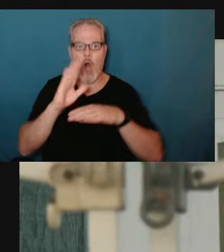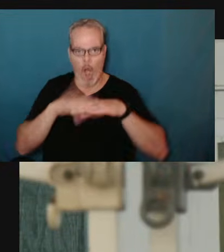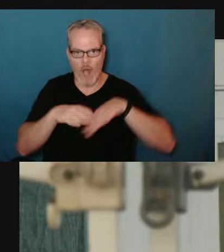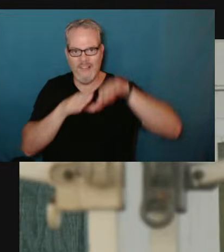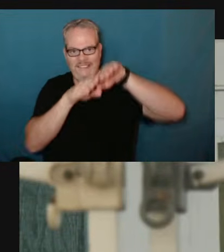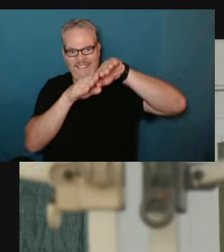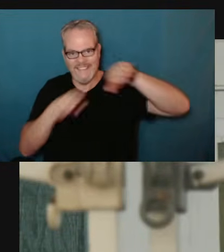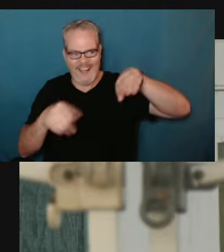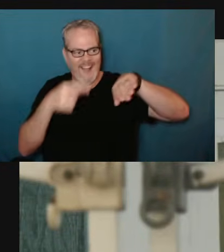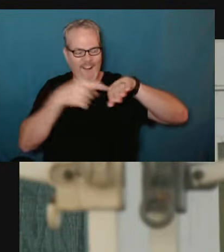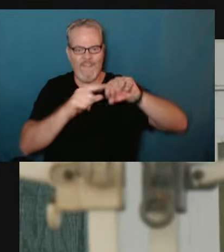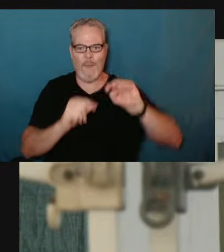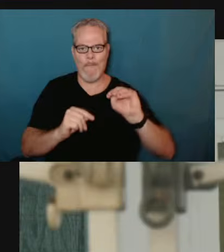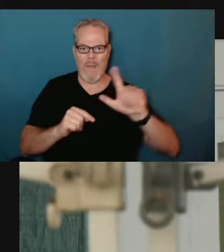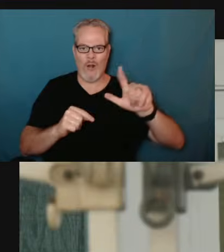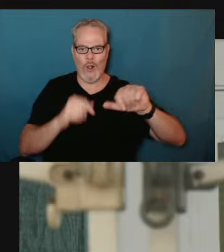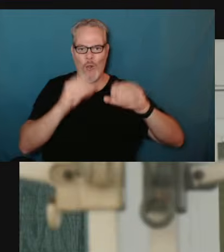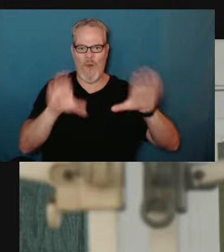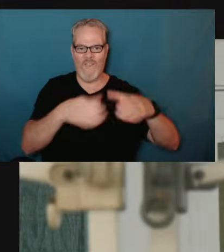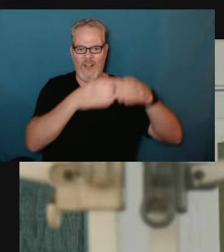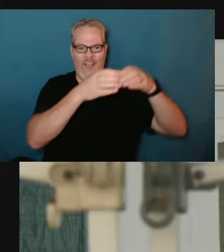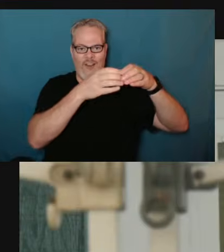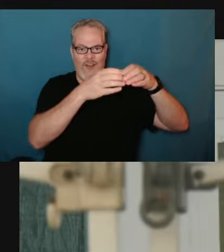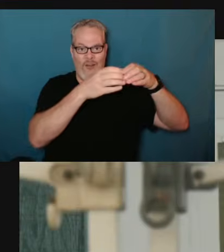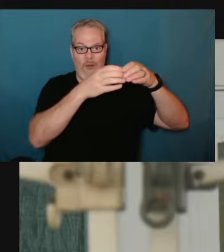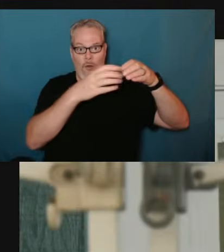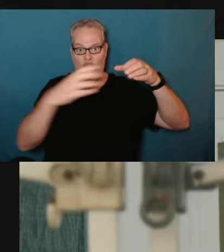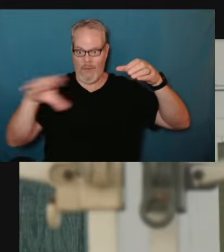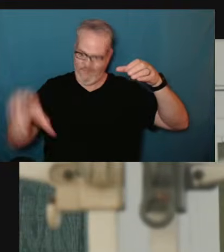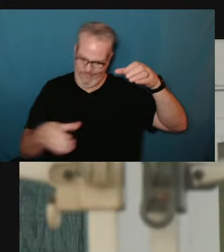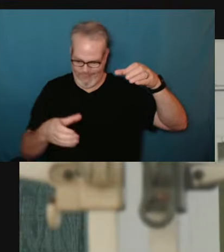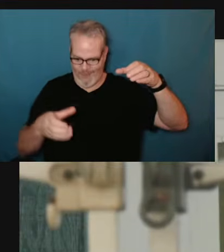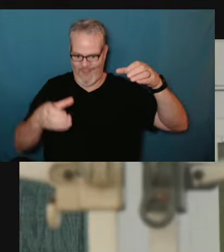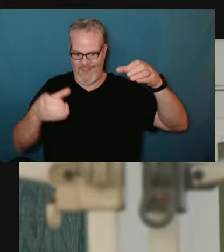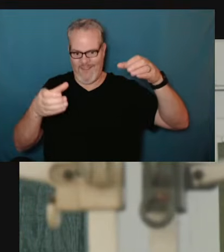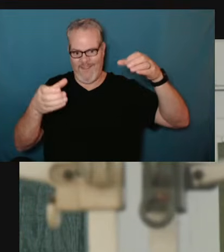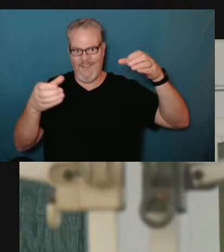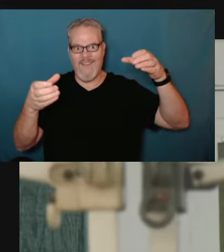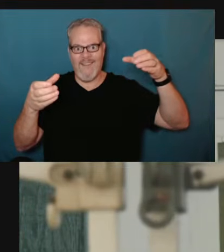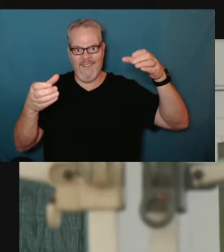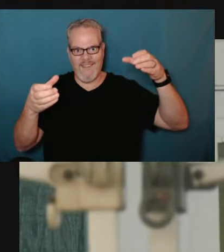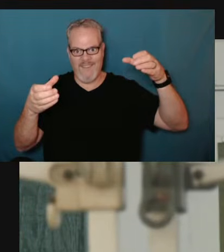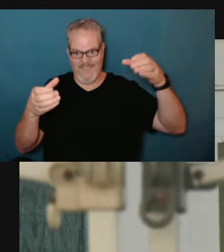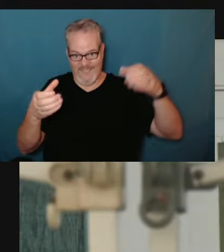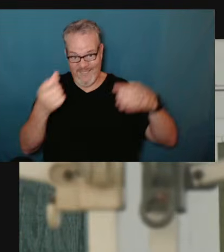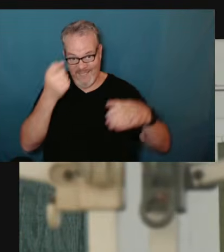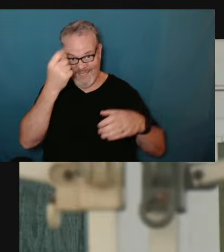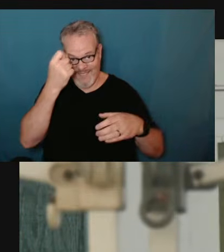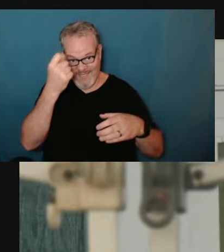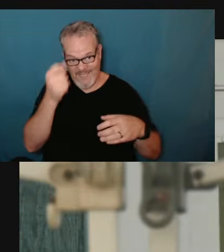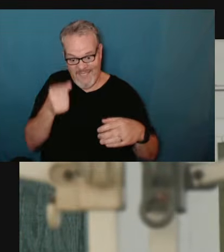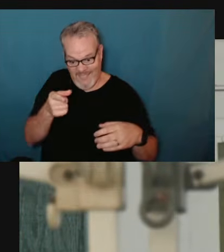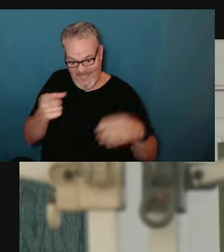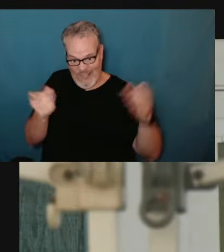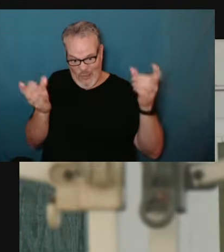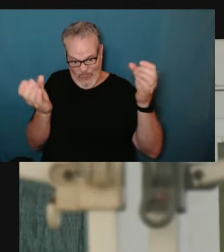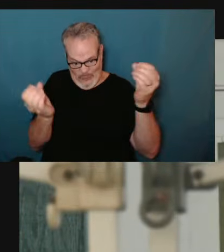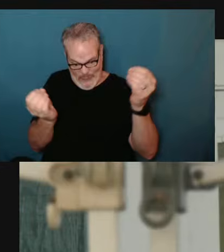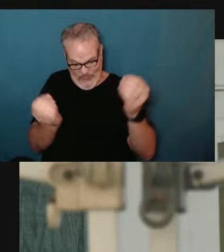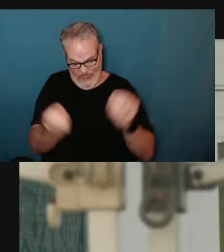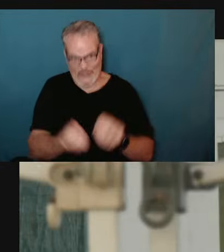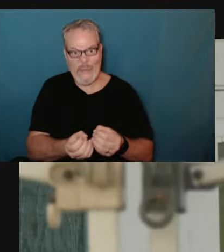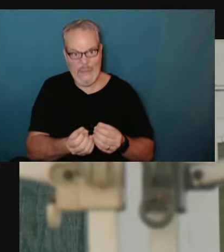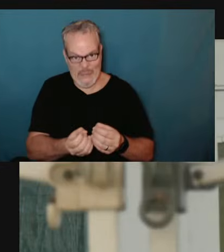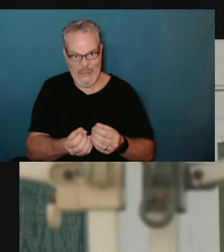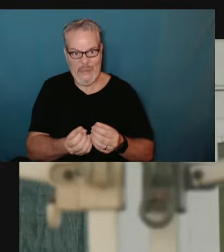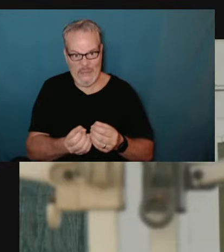Mauna Loa. So you start going at depth and you start getting into the Dekalmat region, especially inboard towards the interior of Kilauea,